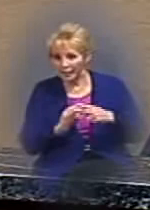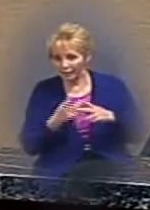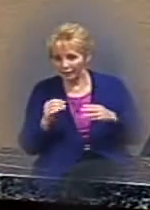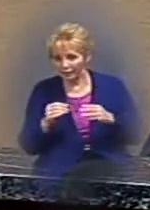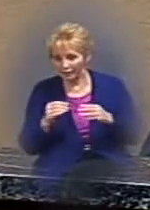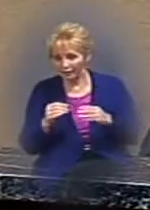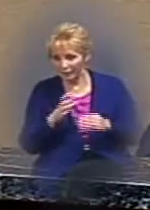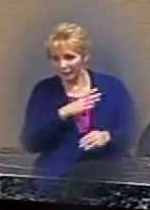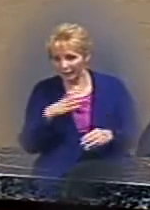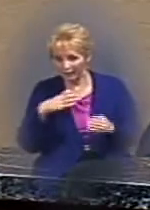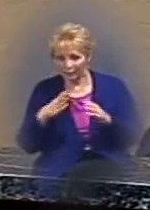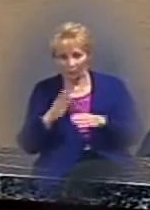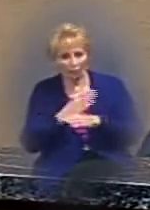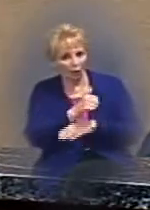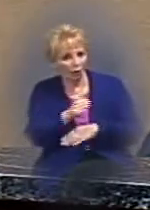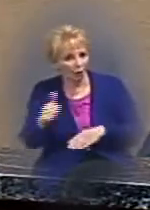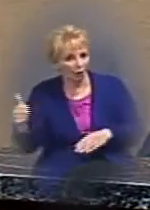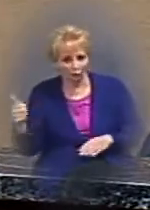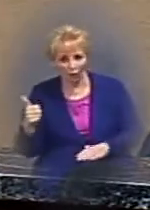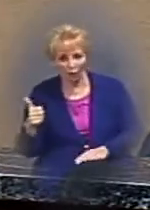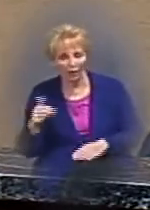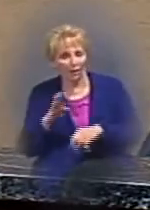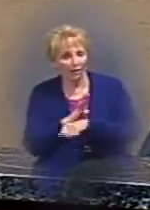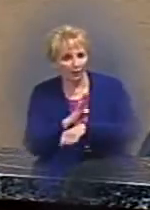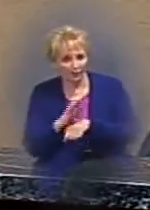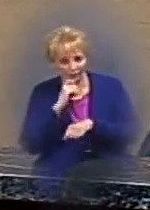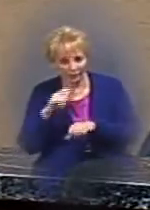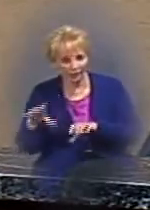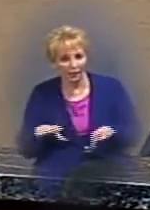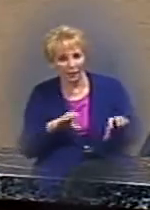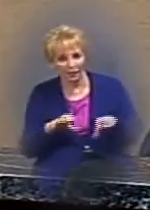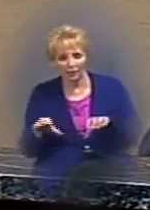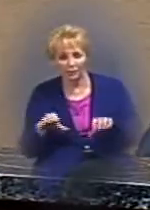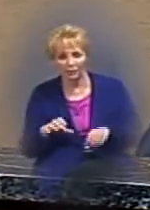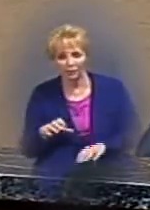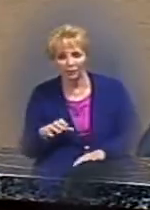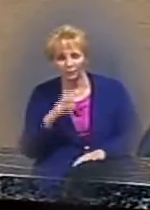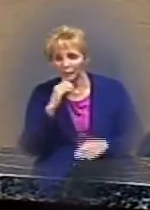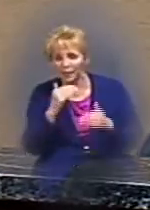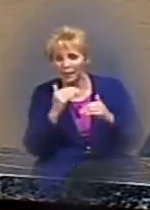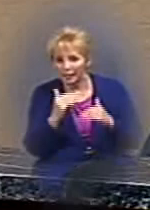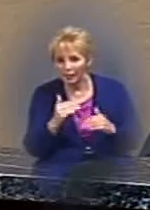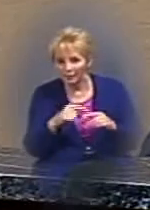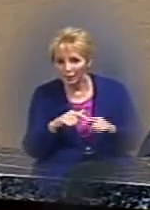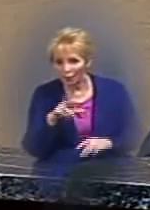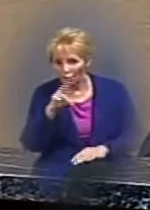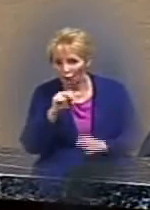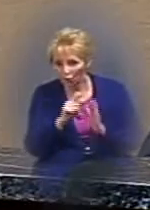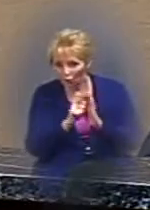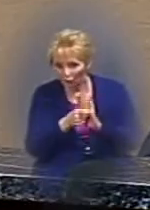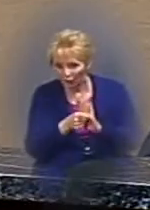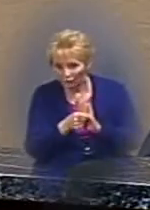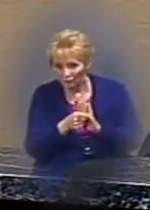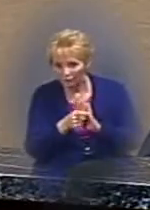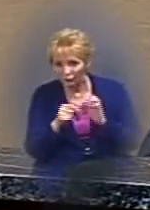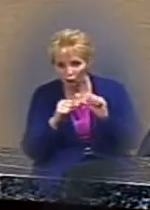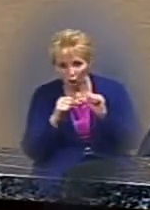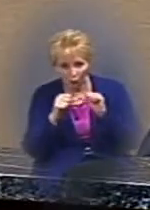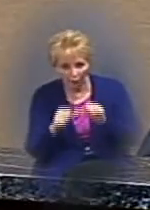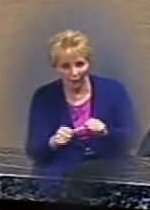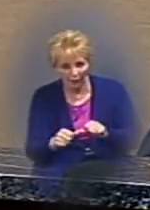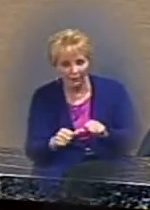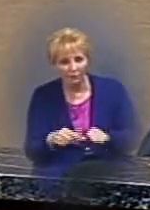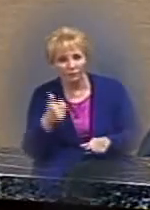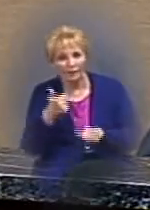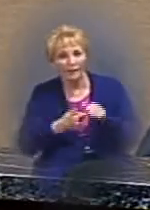council session before any other public business is conducted. It would be limited to 30 minutes in duration, and